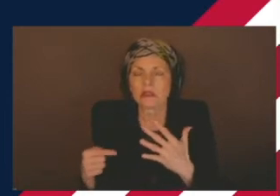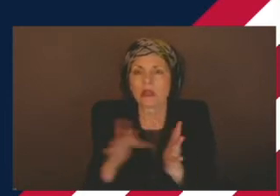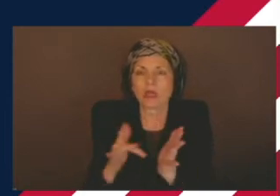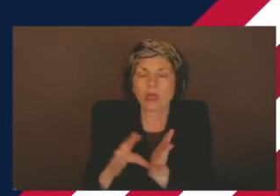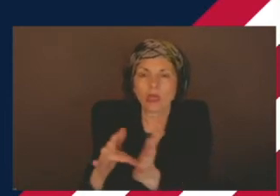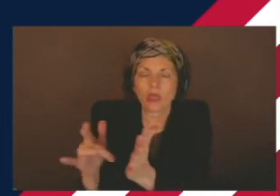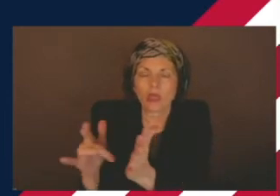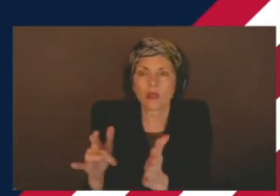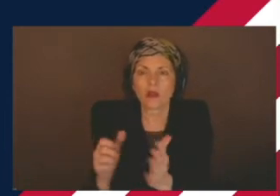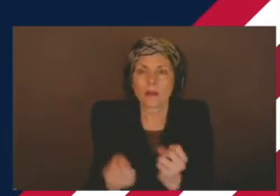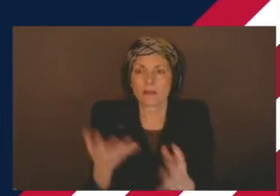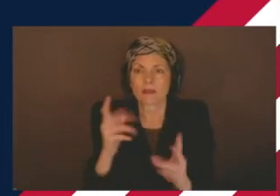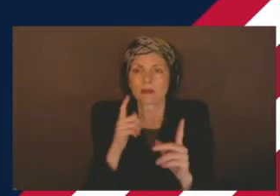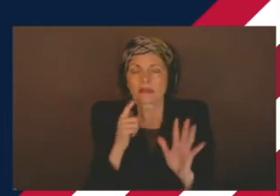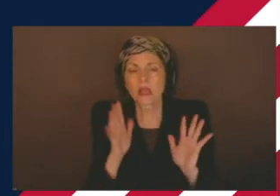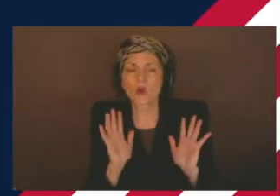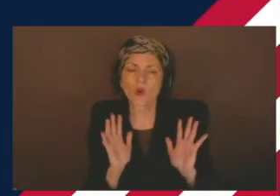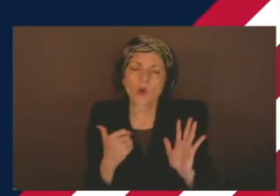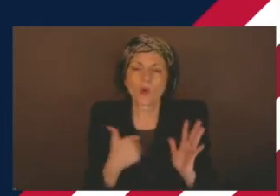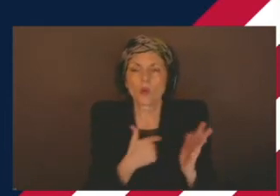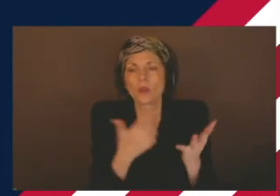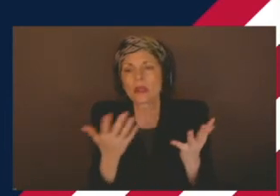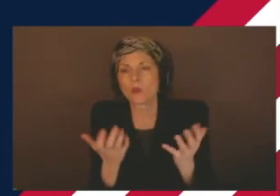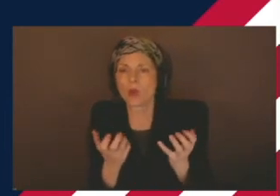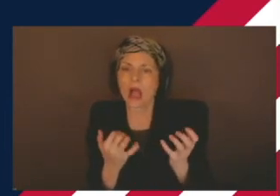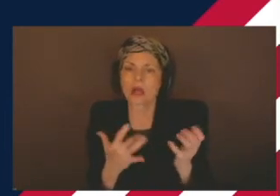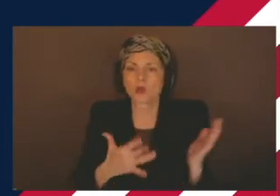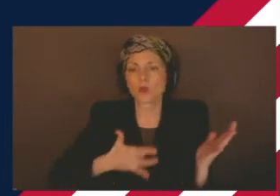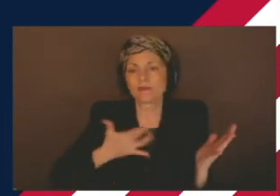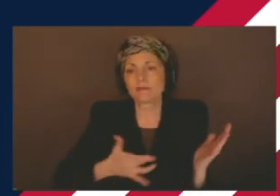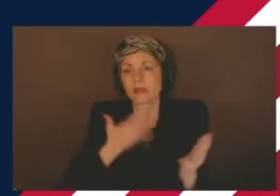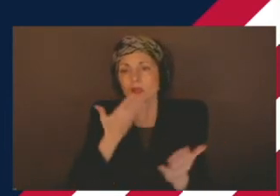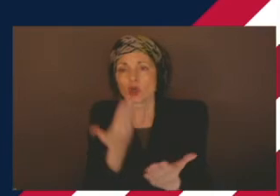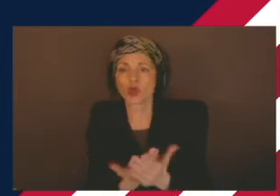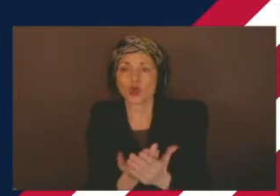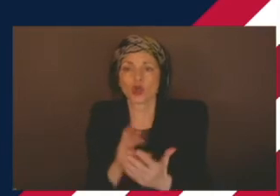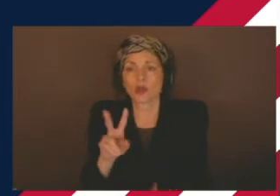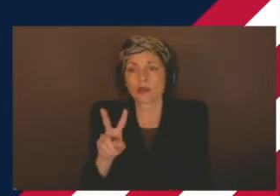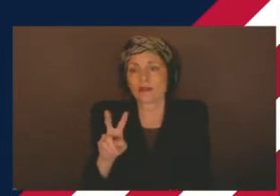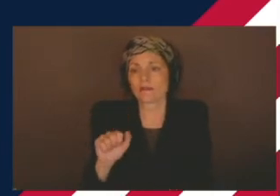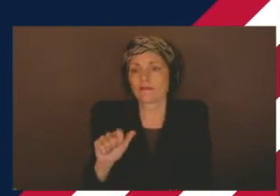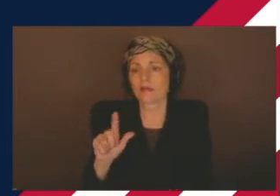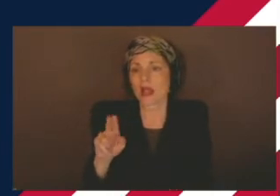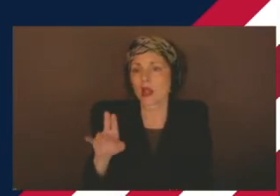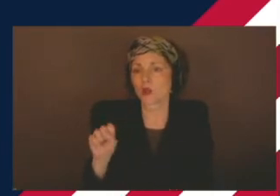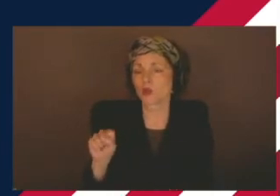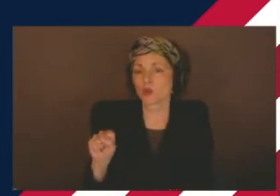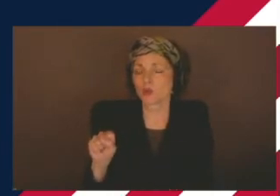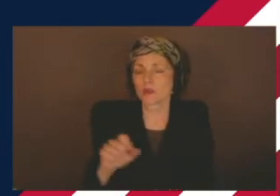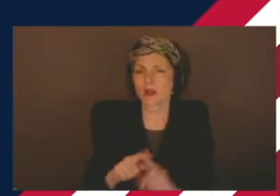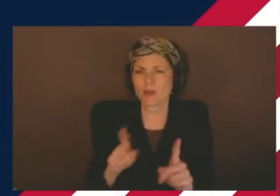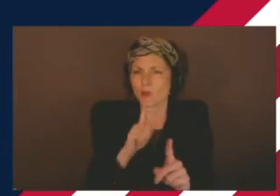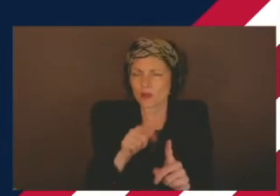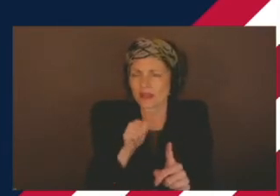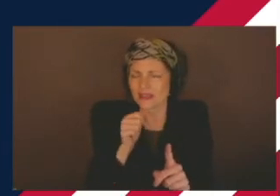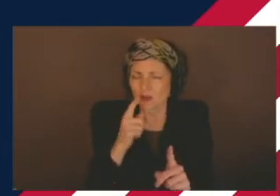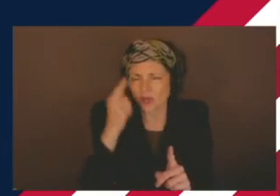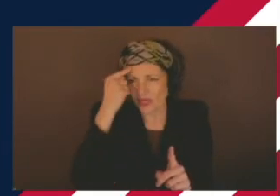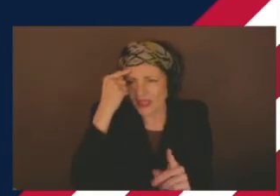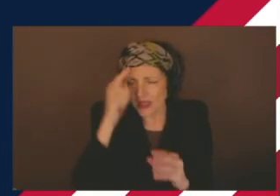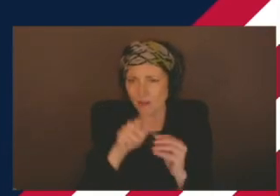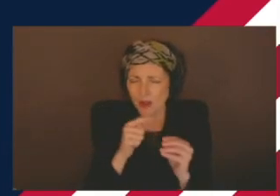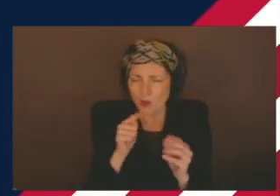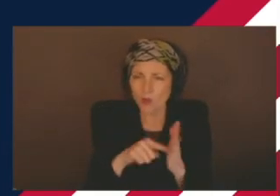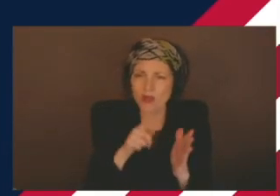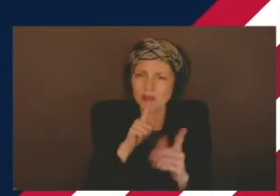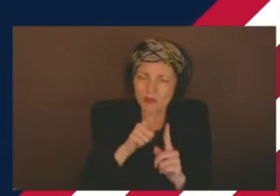feel-good category of a values thing that we promote, but not necessarily a core interest that we actually think about, one